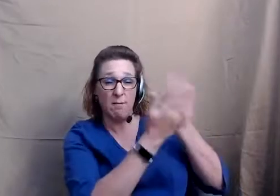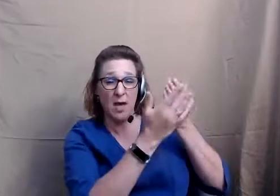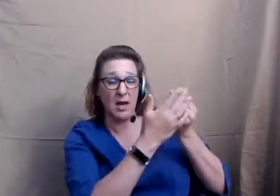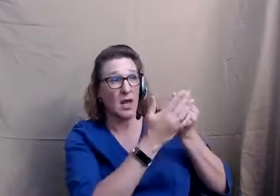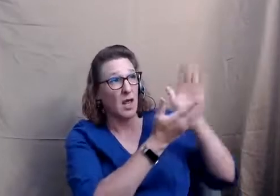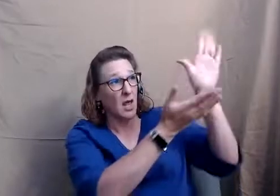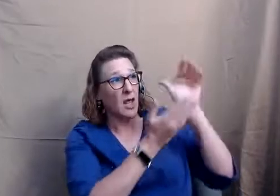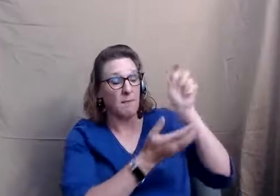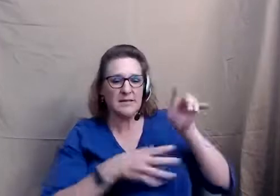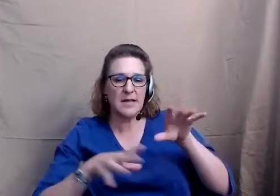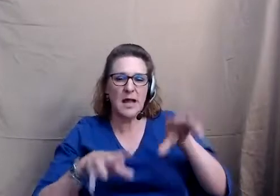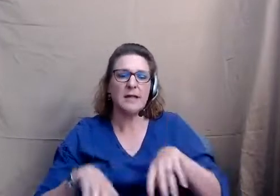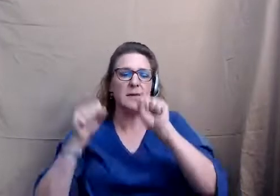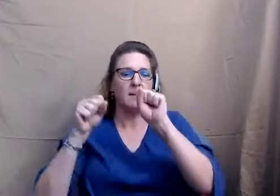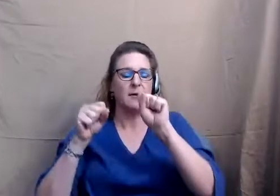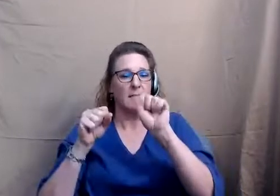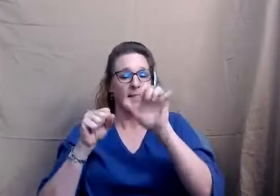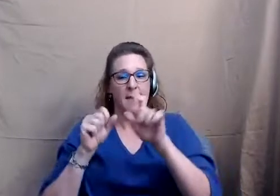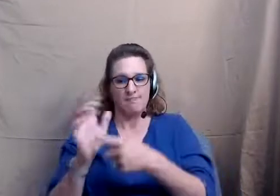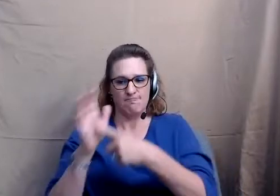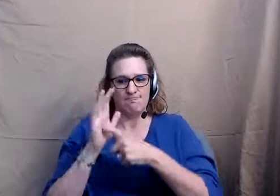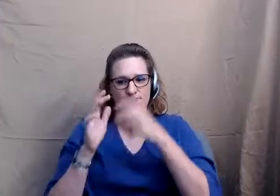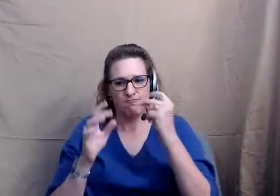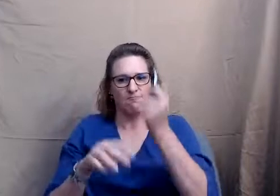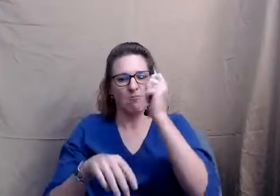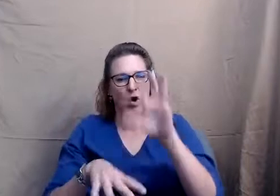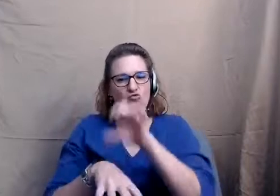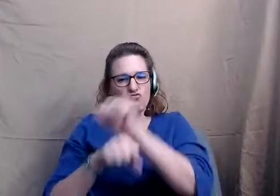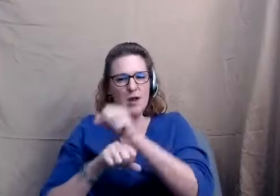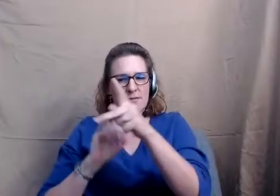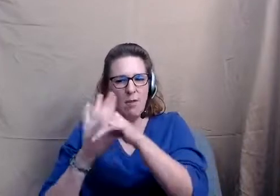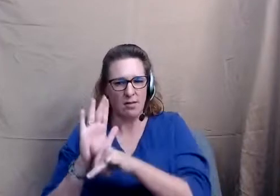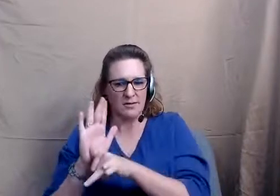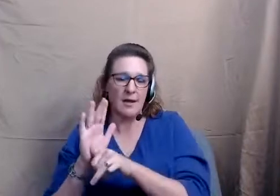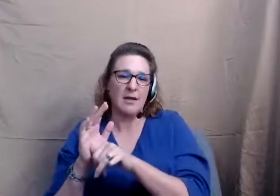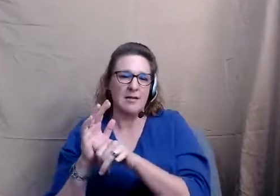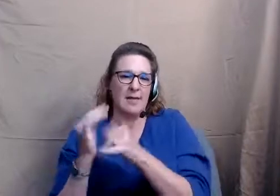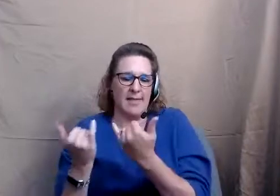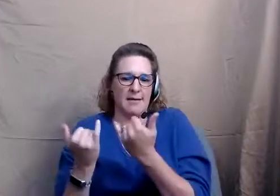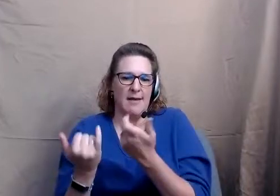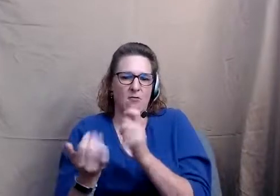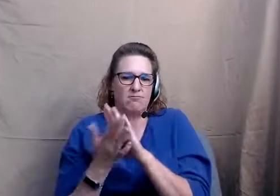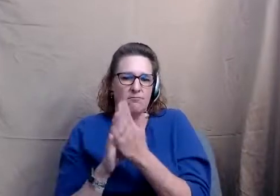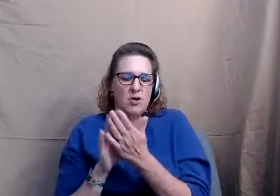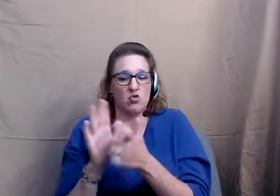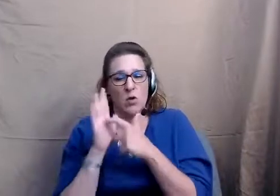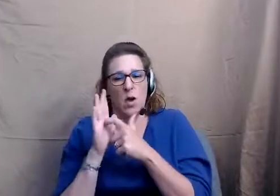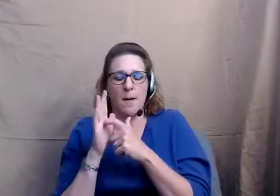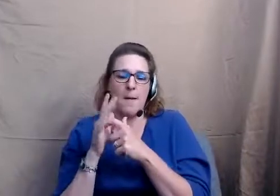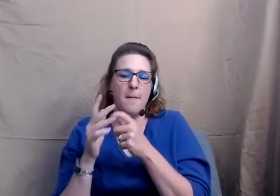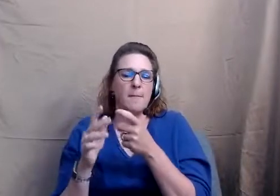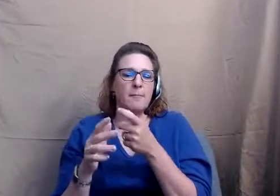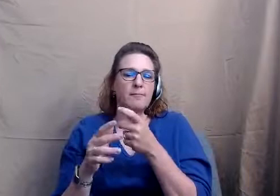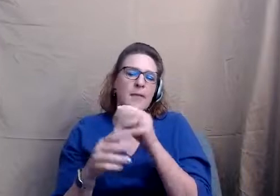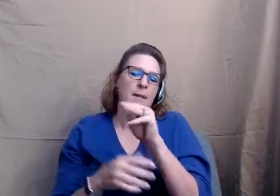have adopted mandatory arrest policies. That has subsequently been softened to require either mandatory or what are called